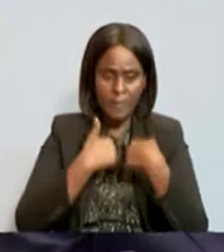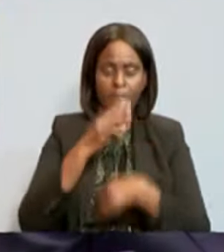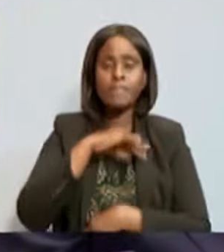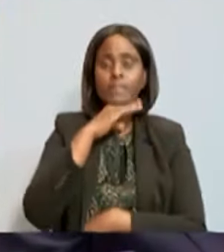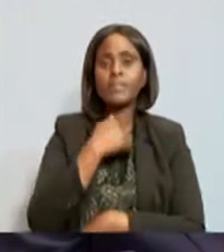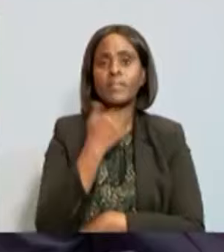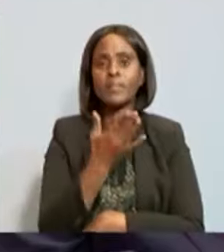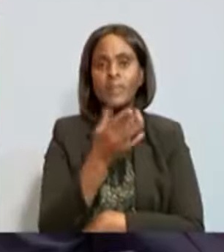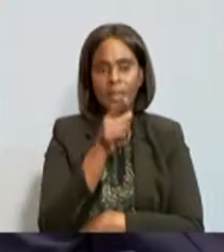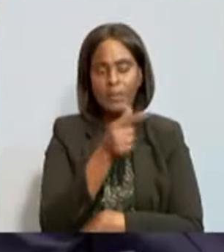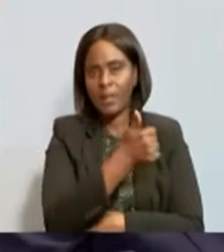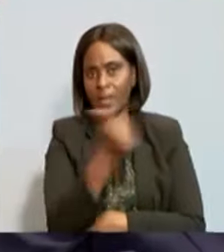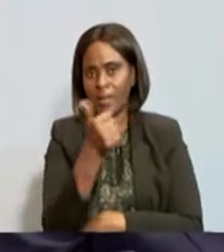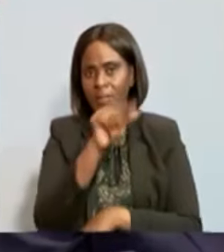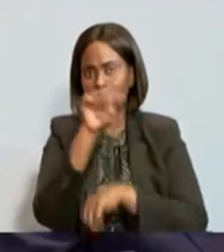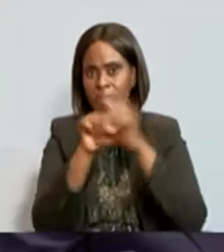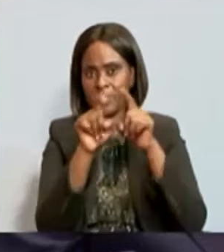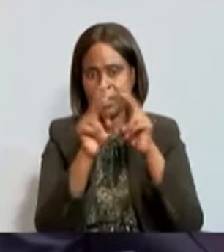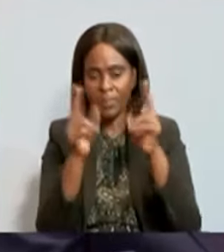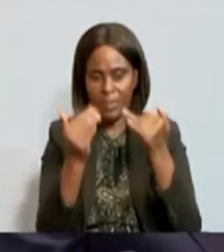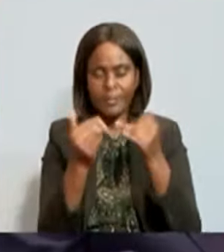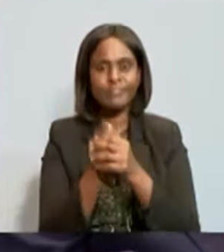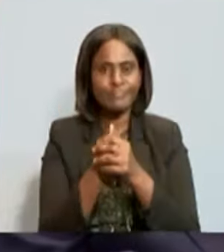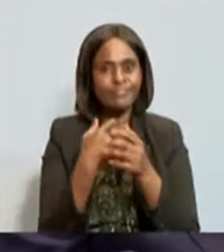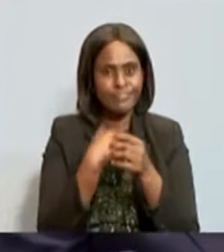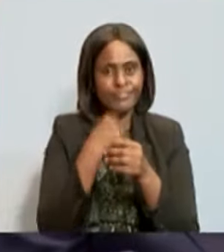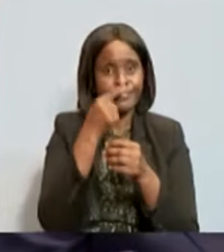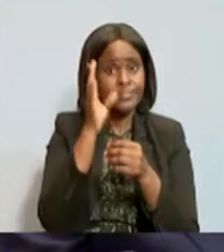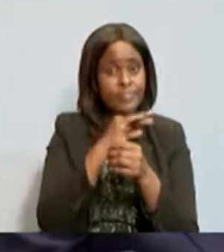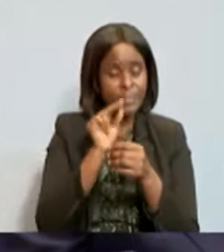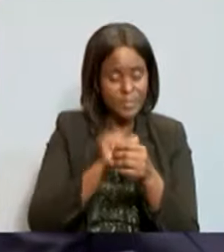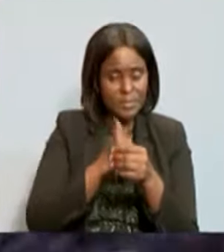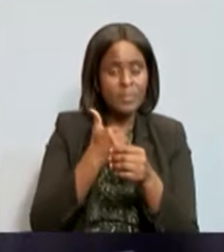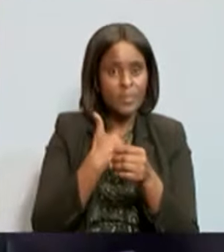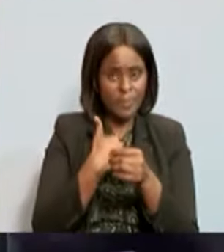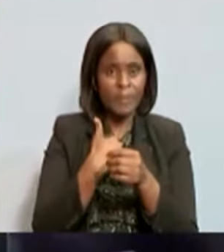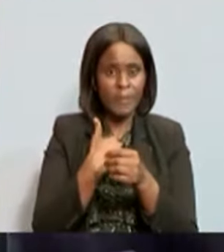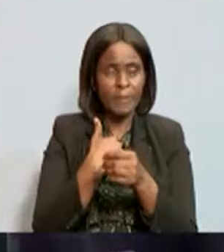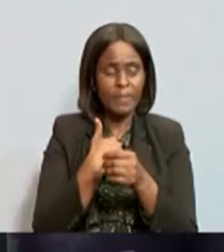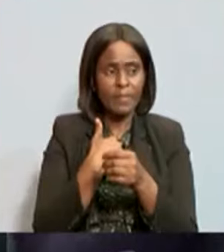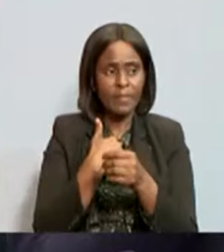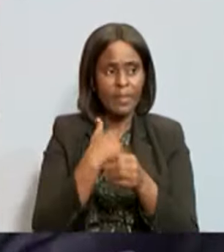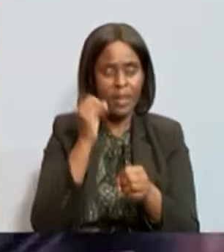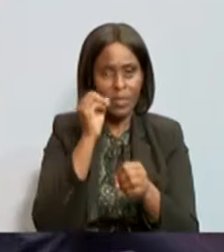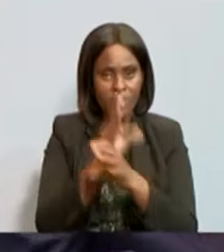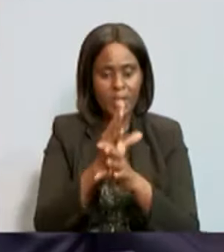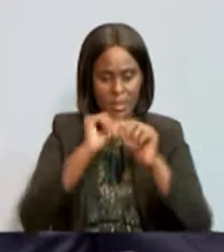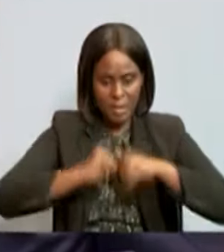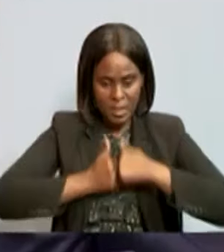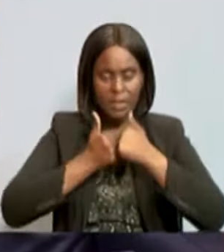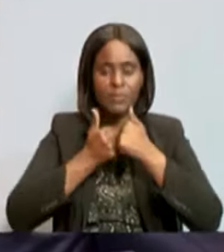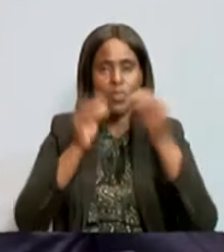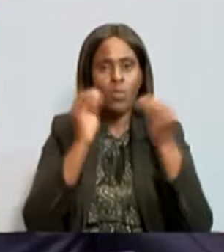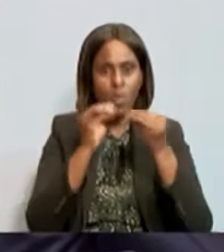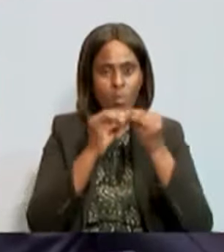sufficient, that's another question. So like I said, we are, you know, getting ourselves more